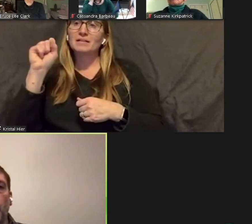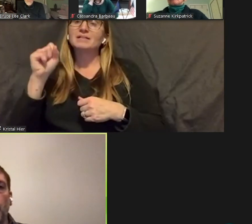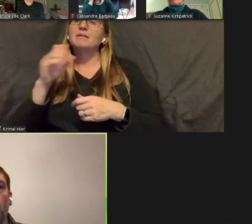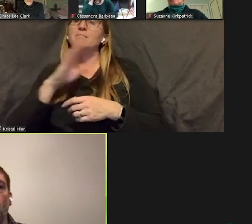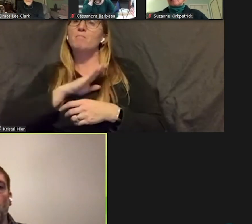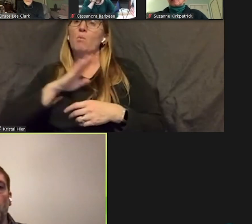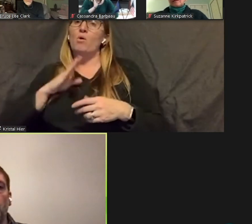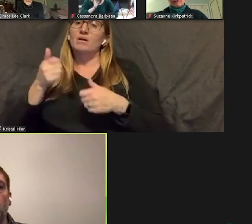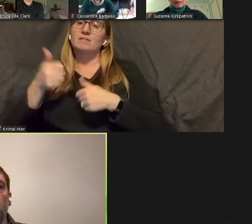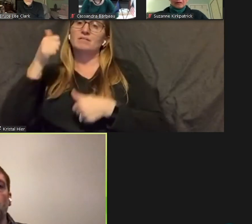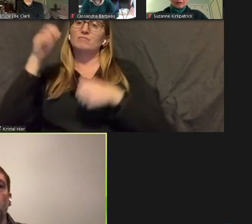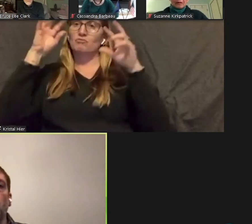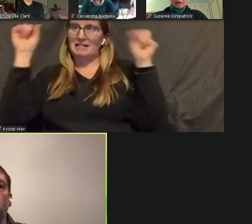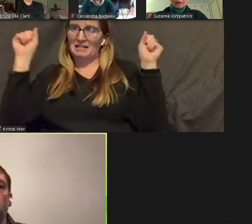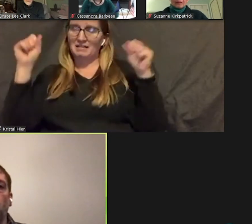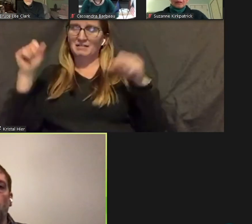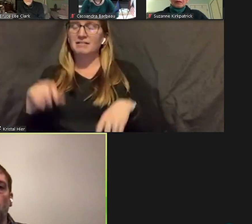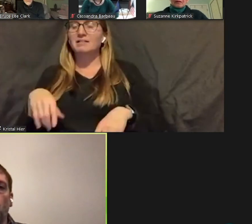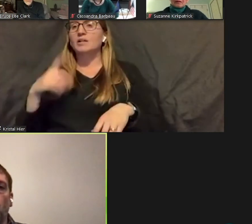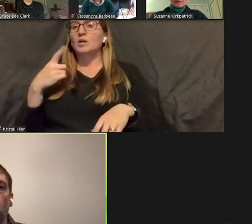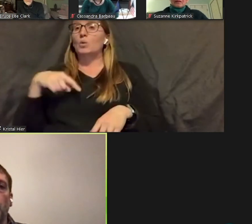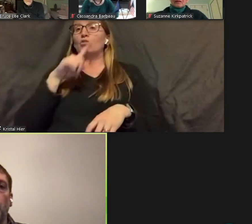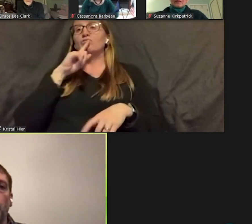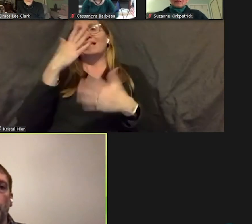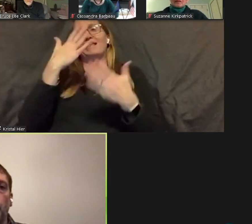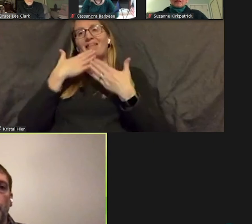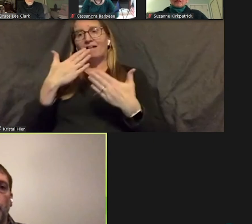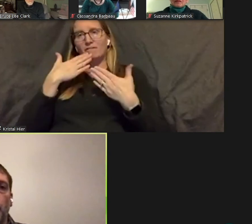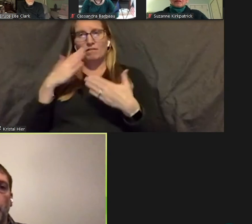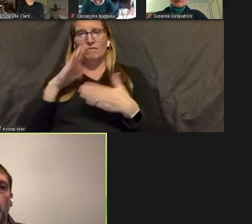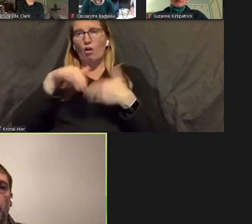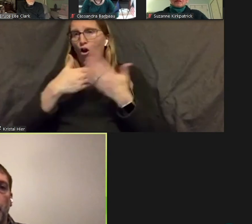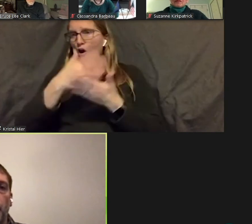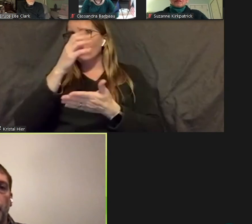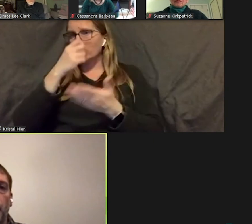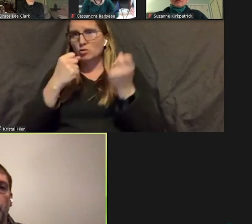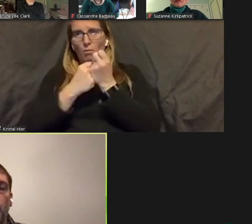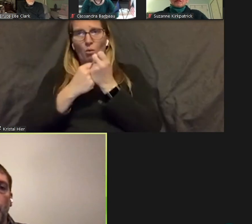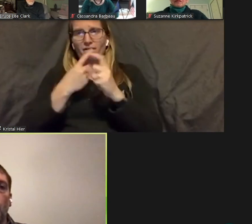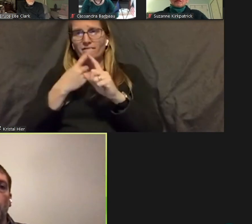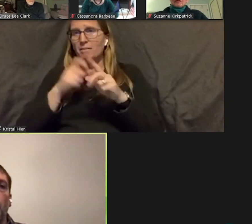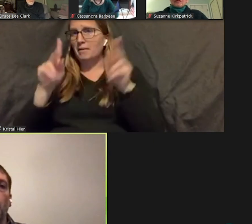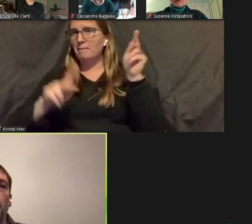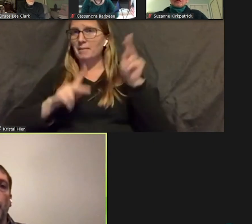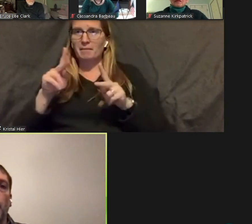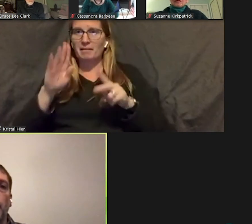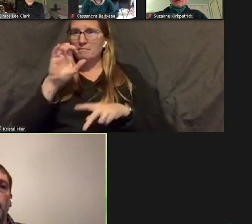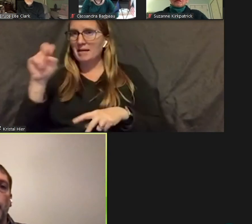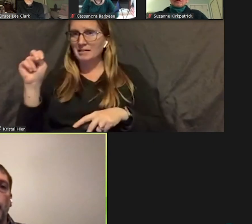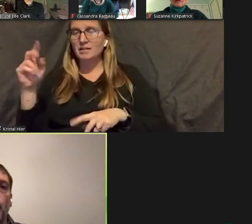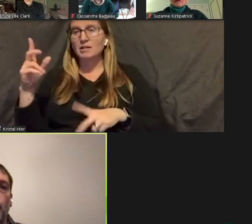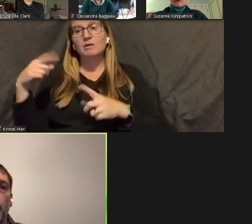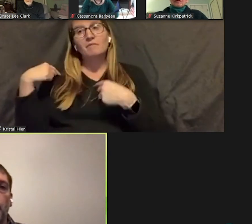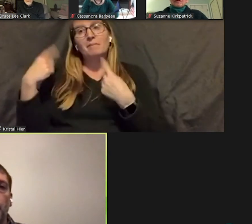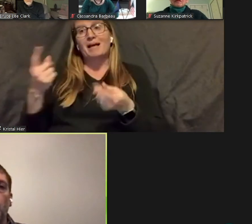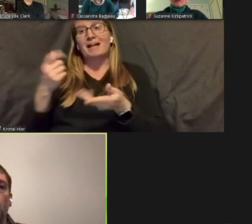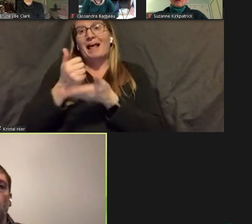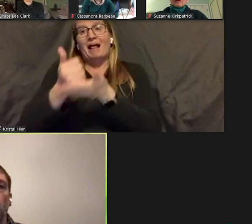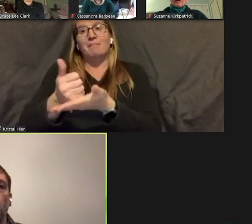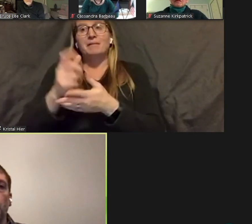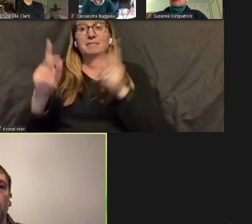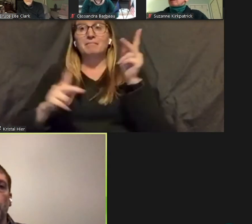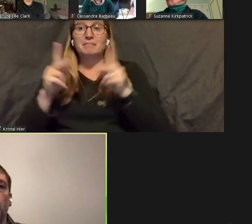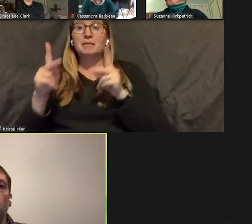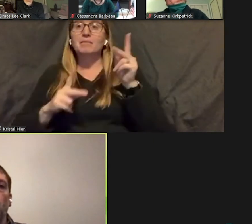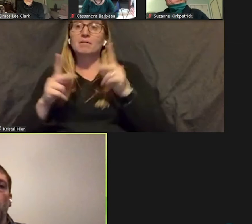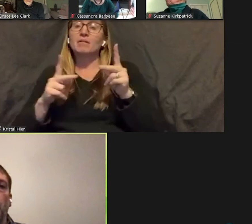County Coalition for the Homeless, we're extremely grateful for the support we continue to receive from the people of Bennington. We have been helping families and individuals break the cycle